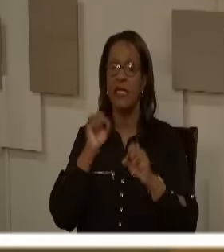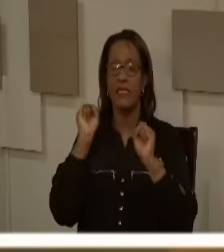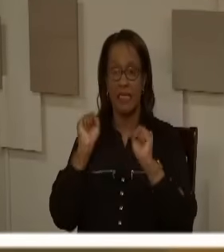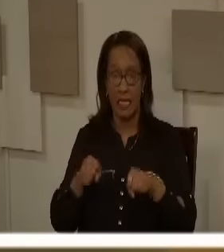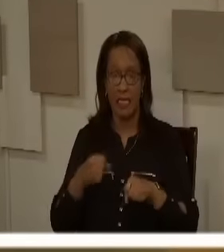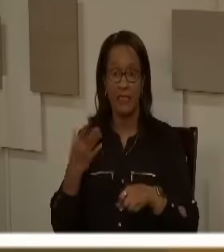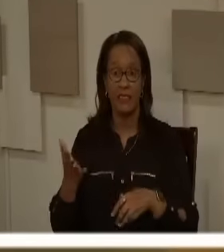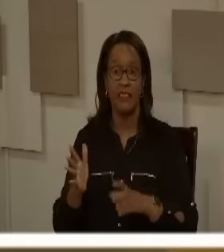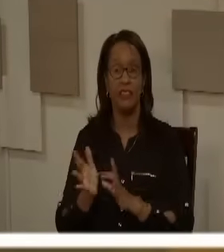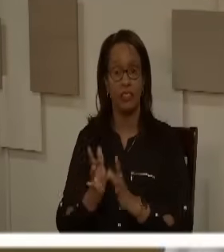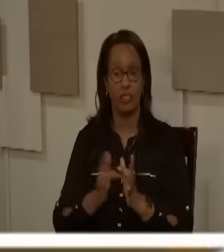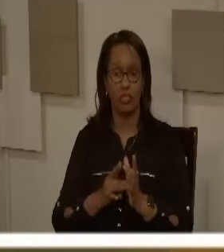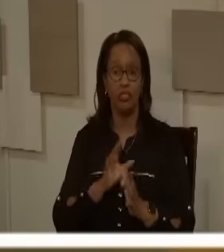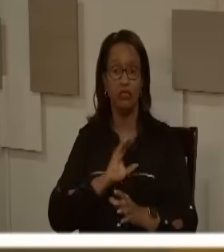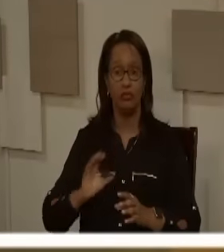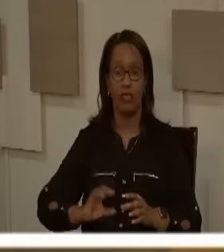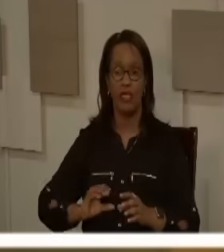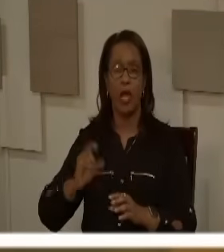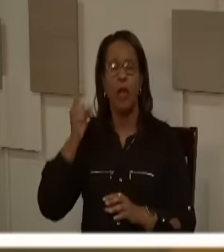wonderful religious formula, correct?